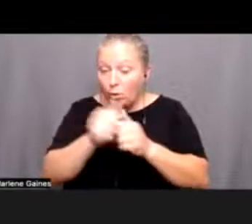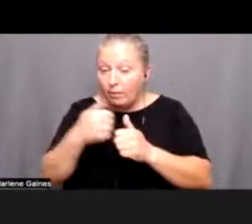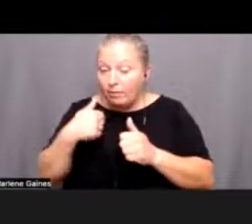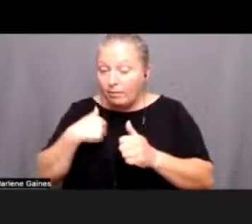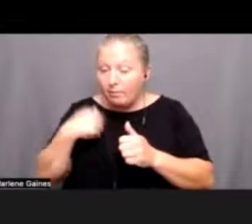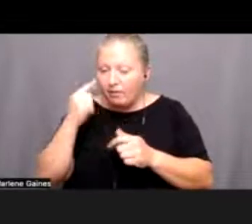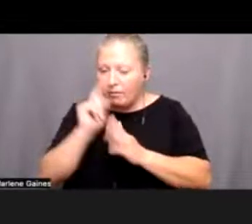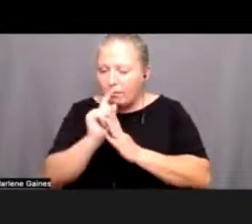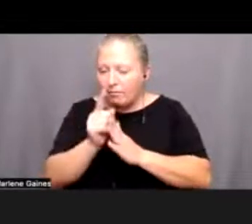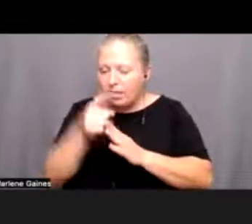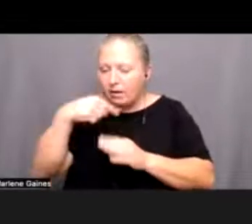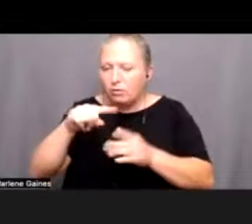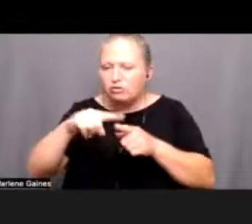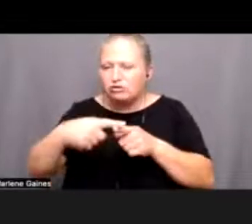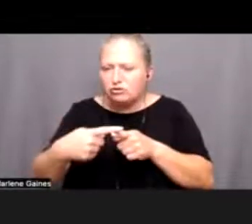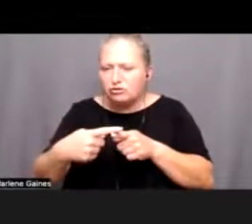for a minute, we're going to start